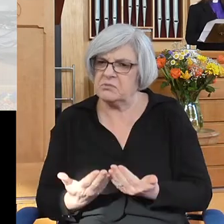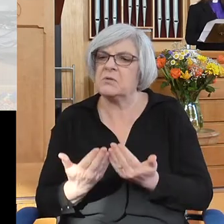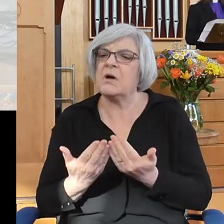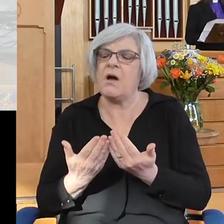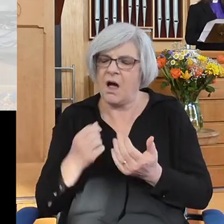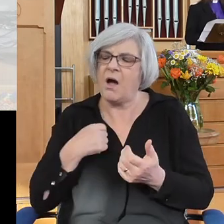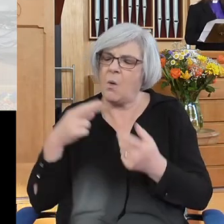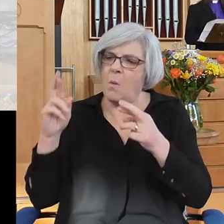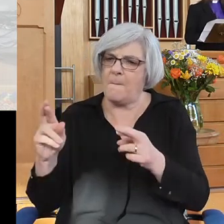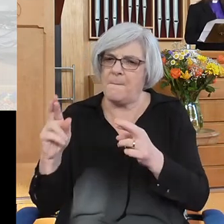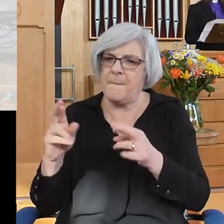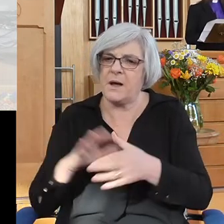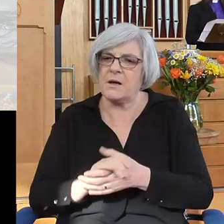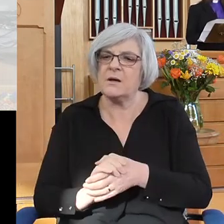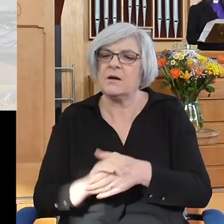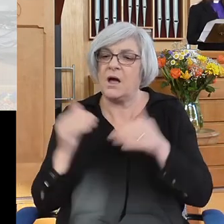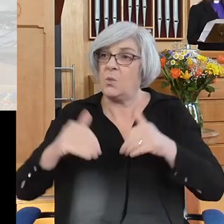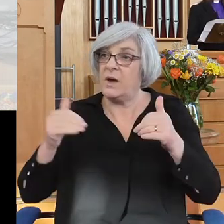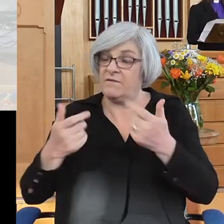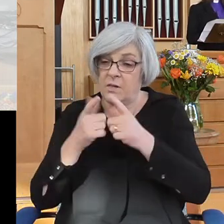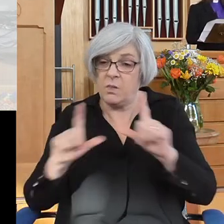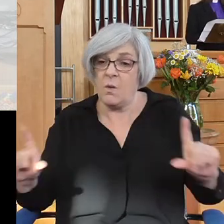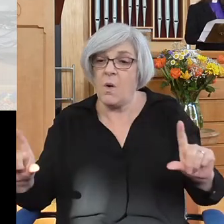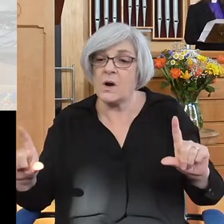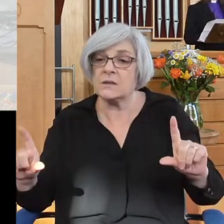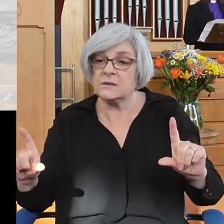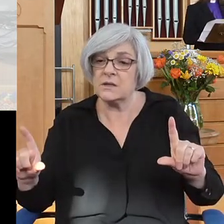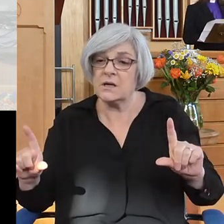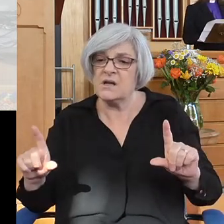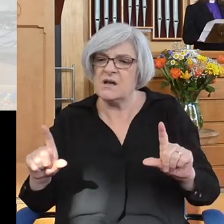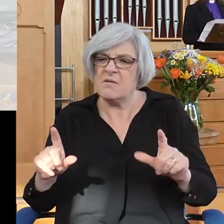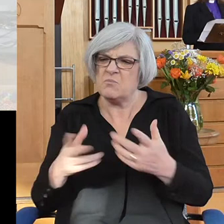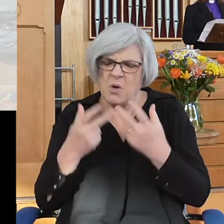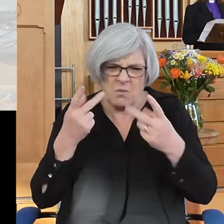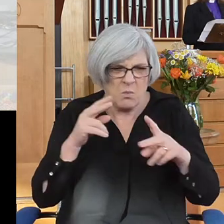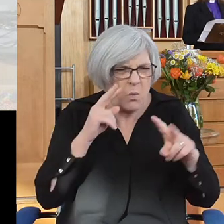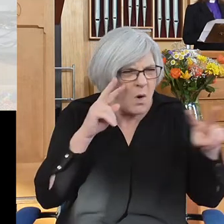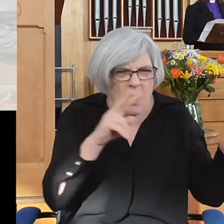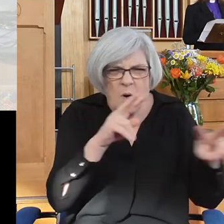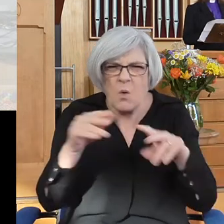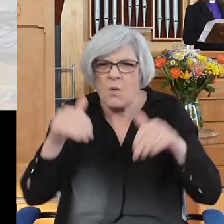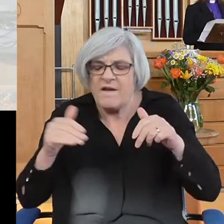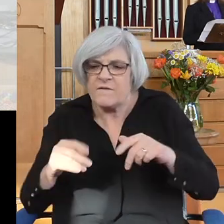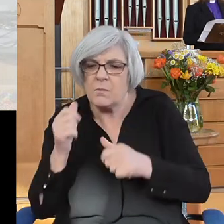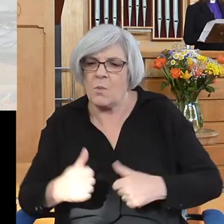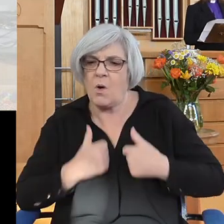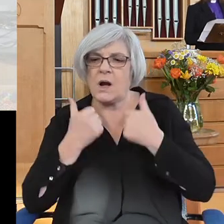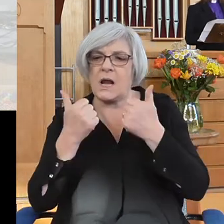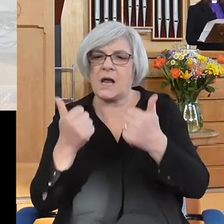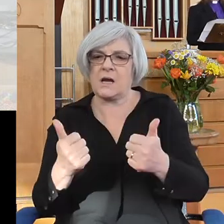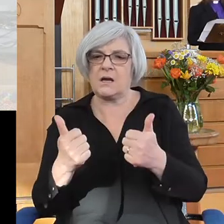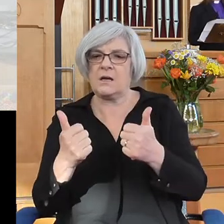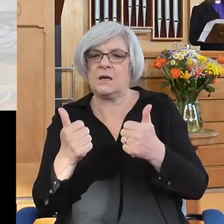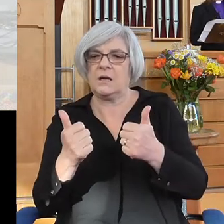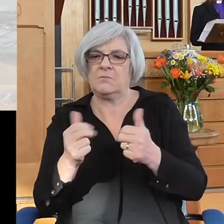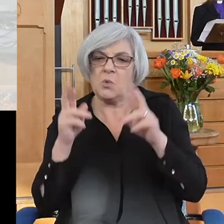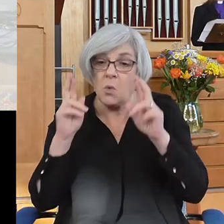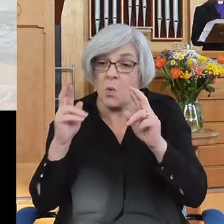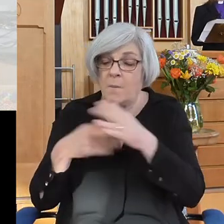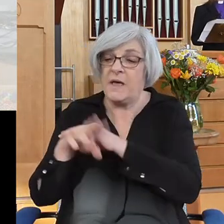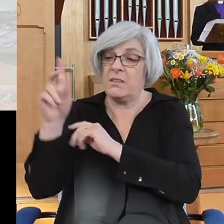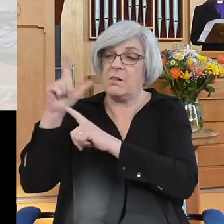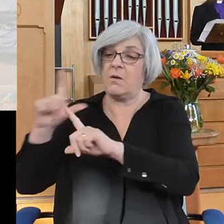put my hope. I wait for the Lord more than watchmen wait for the morning. Put your hope in the